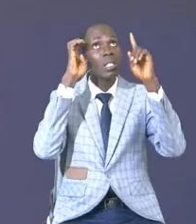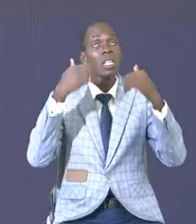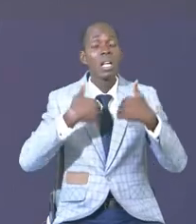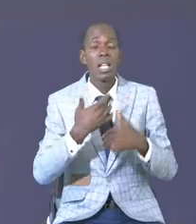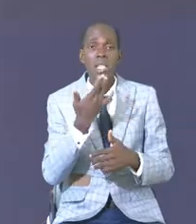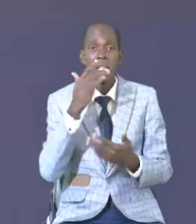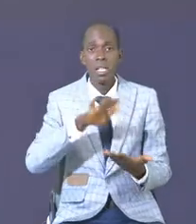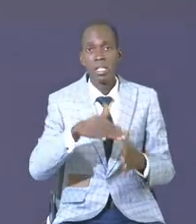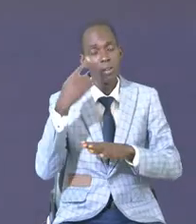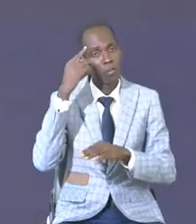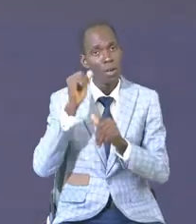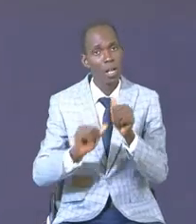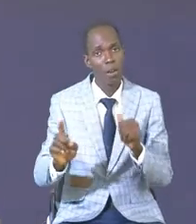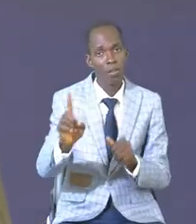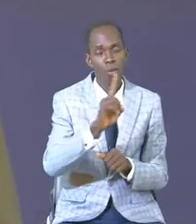in verse 10,